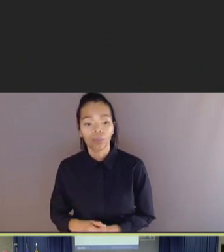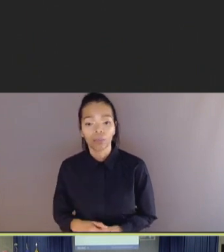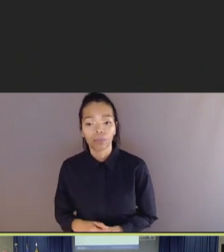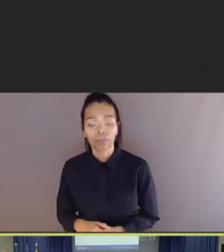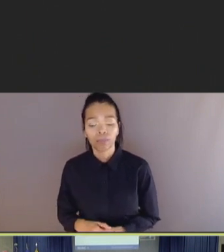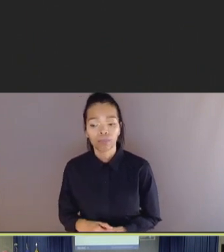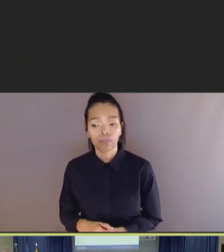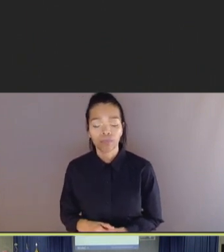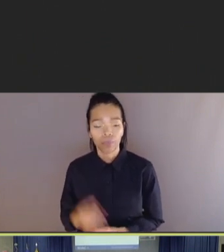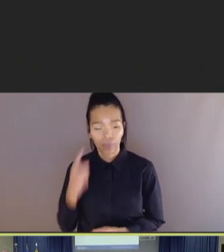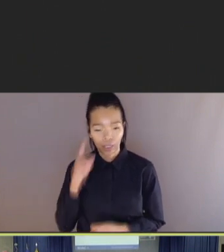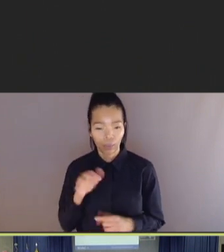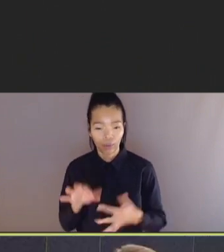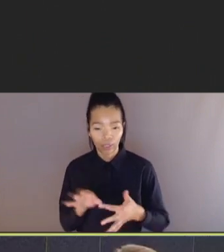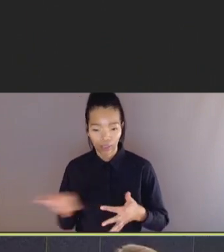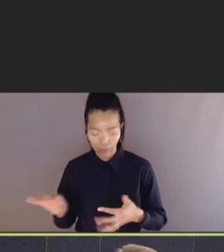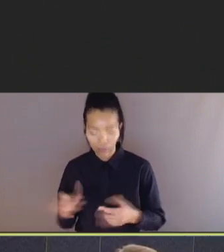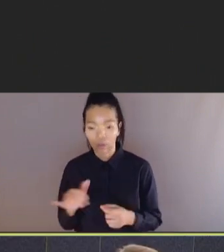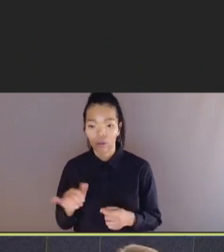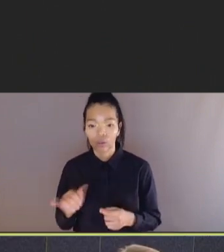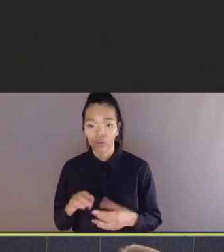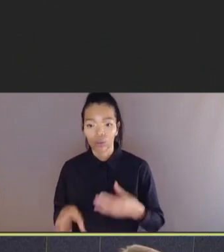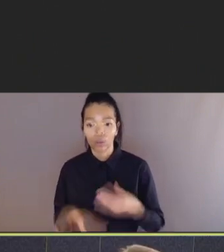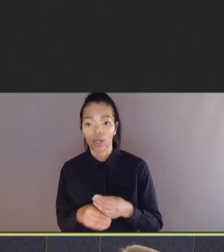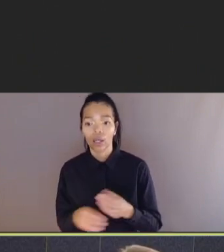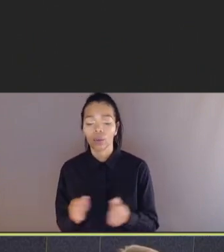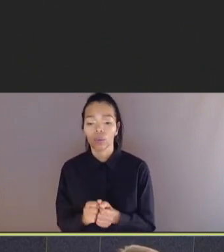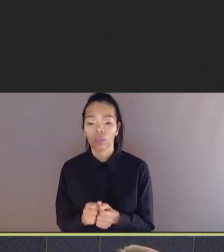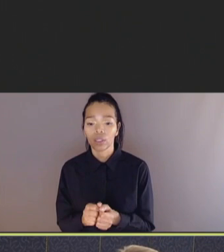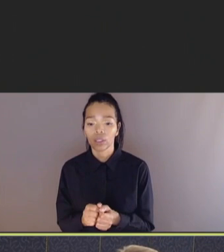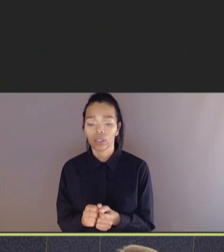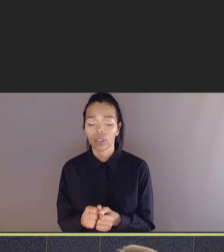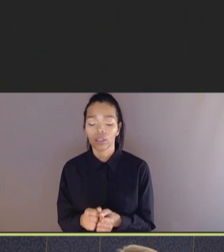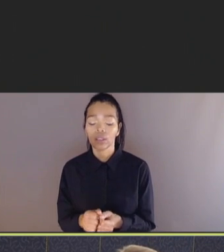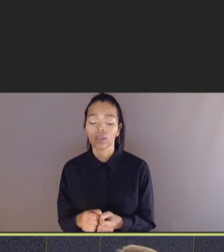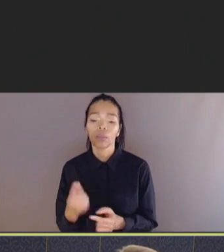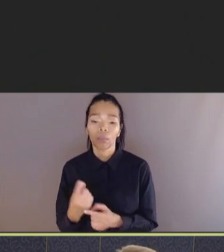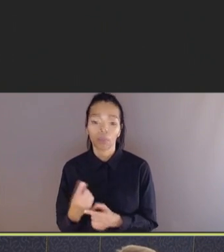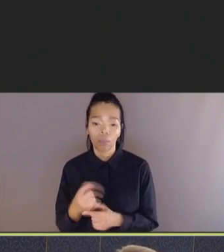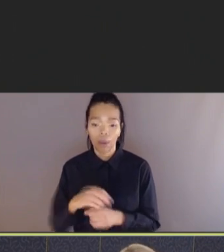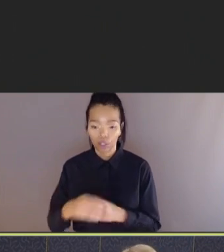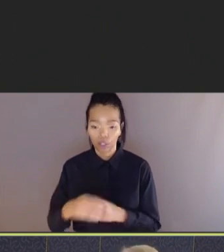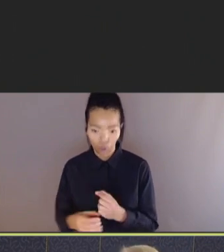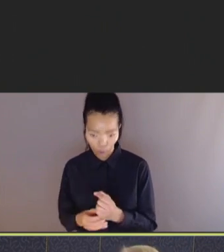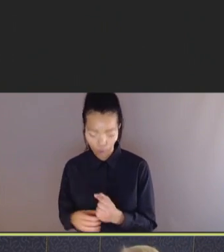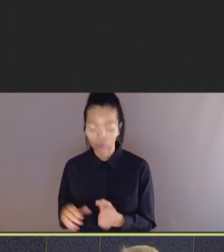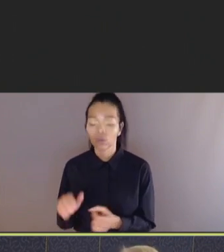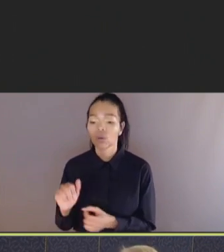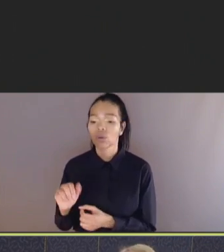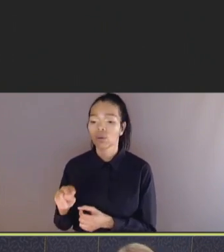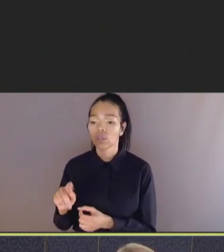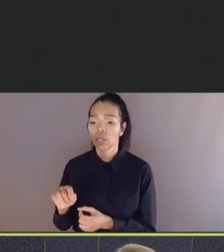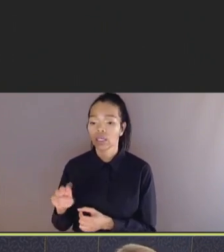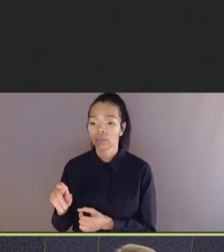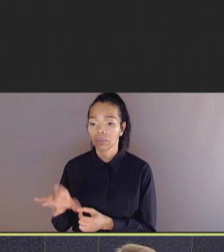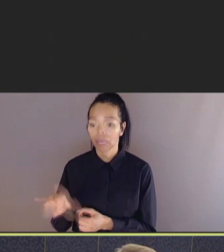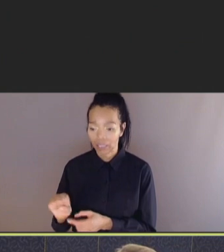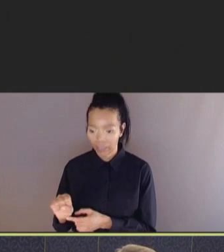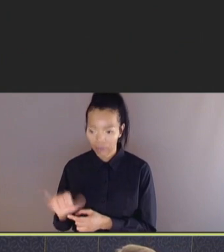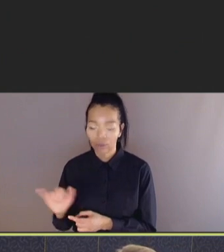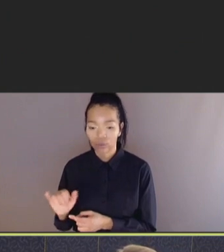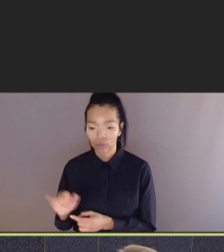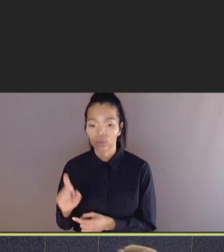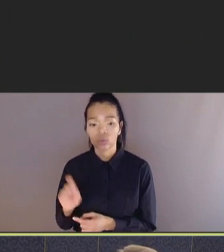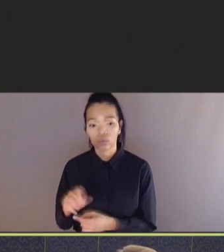edit, would monoclonal antibodies as discussed yesterday still fall within that category, or would we still need to retain a language about related